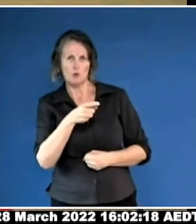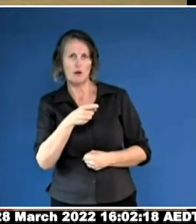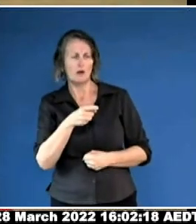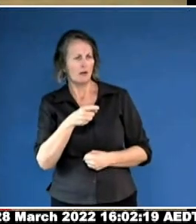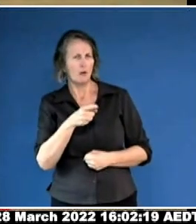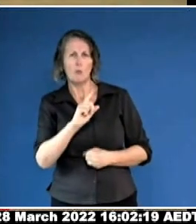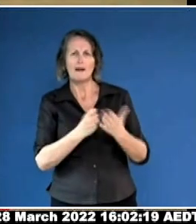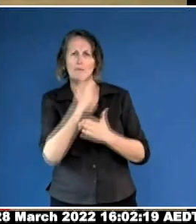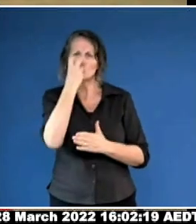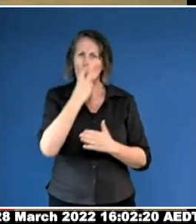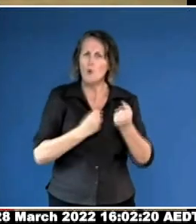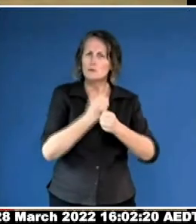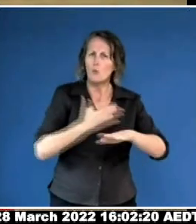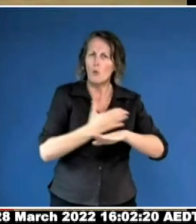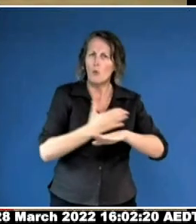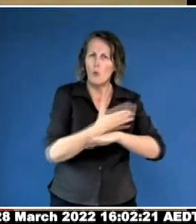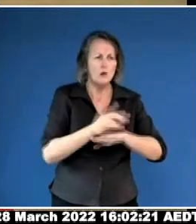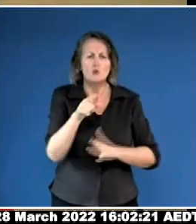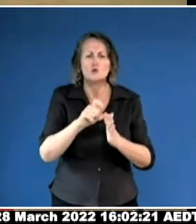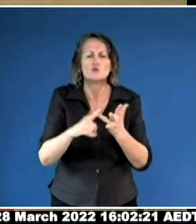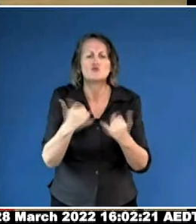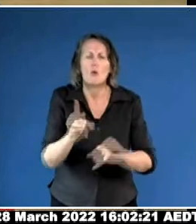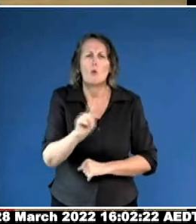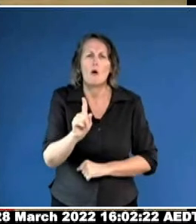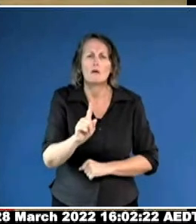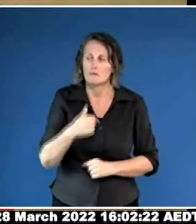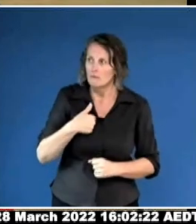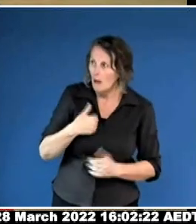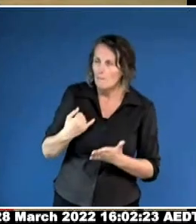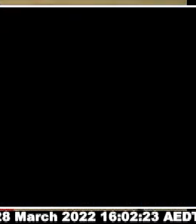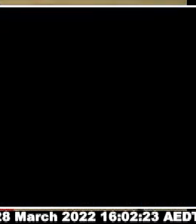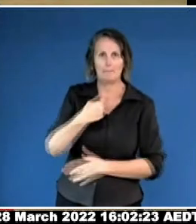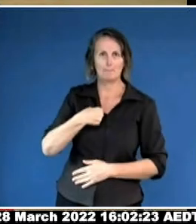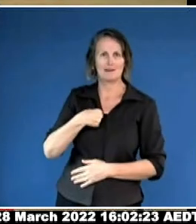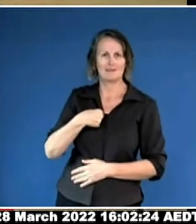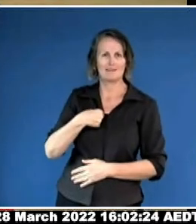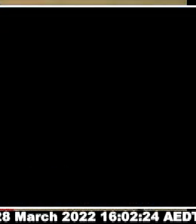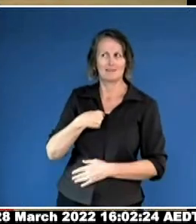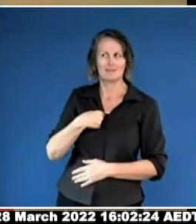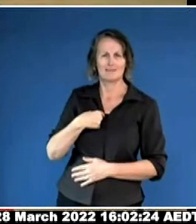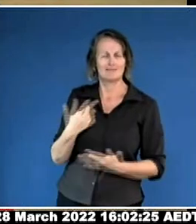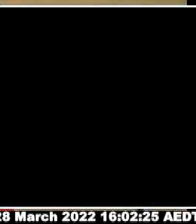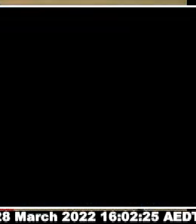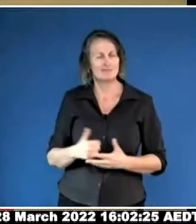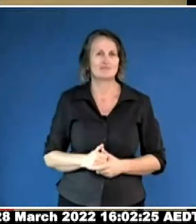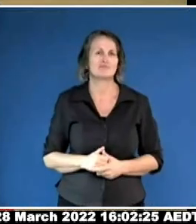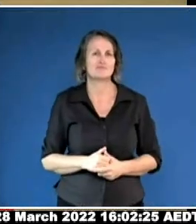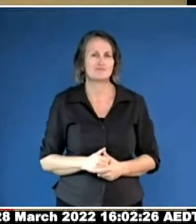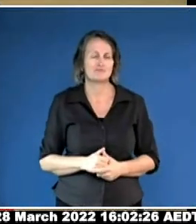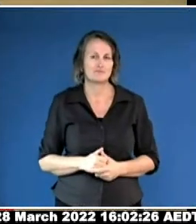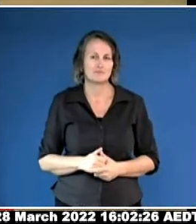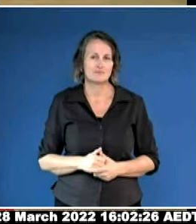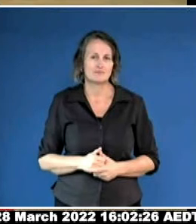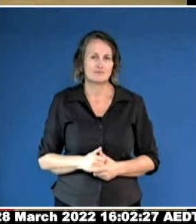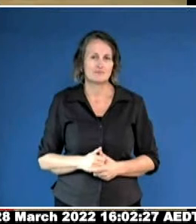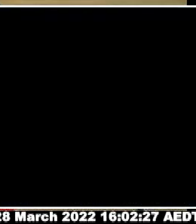of blaming me, like they think I'm difficult to work with. I'm not really connected with people with disabilities anymore, and